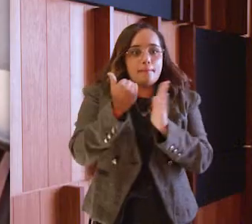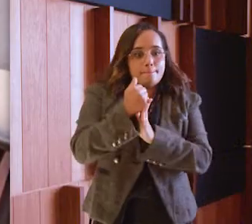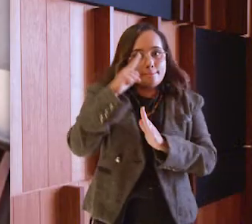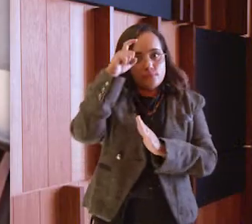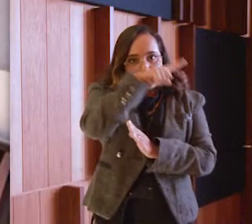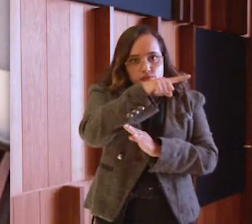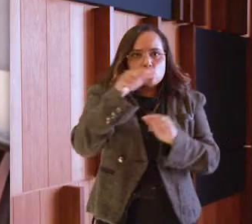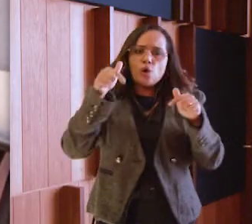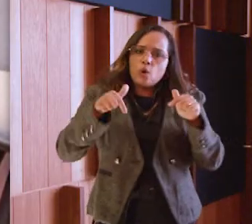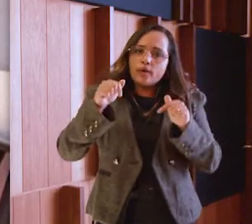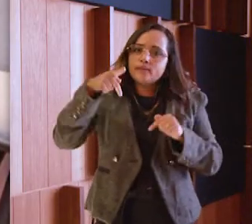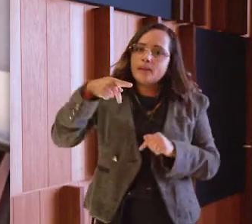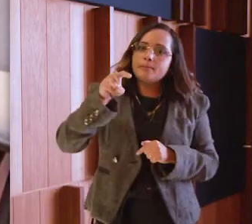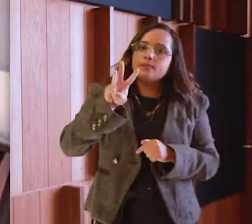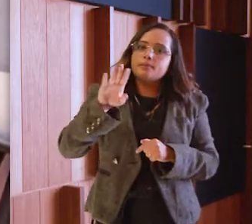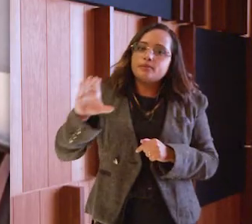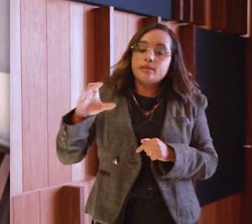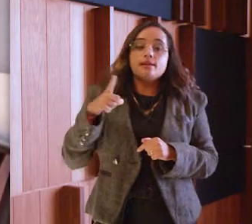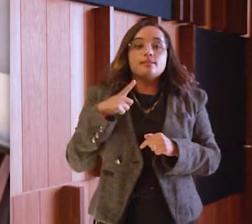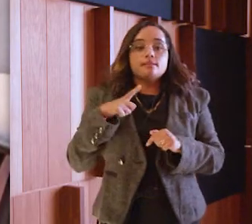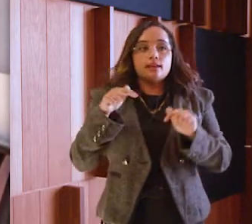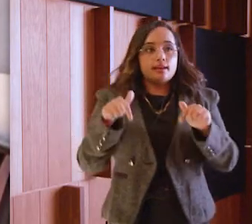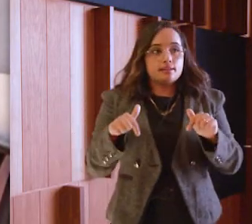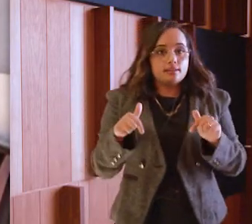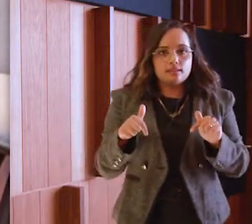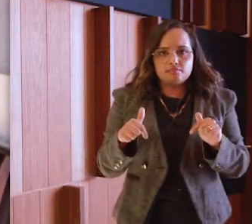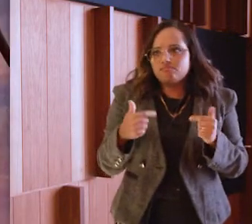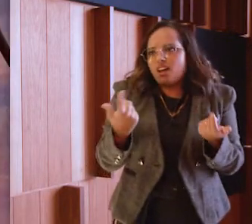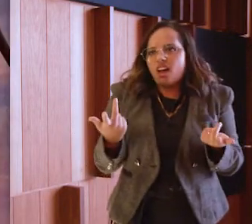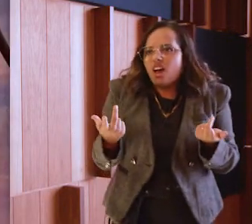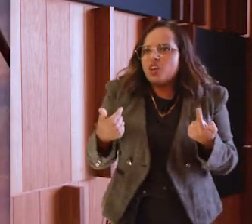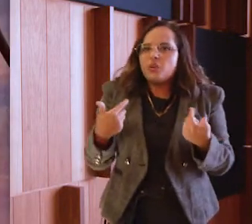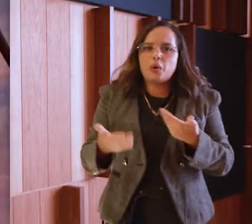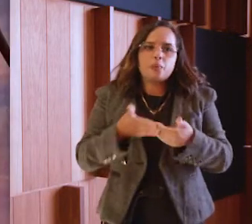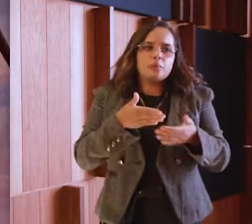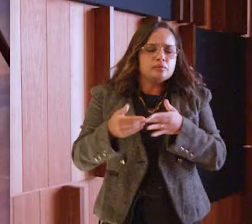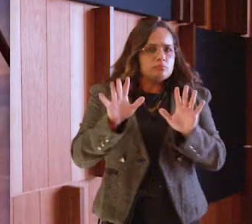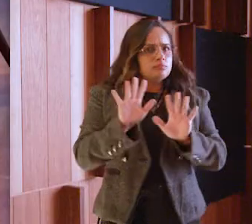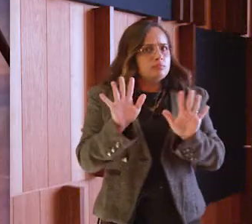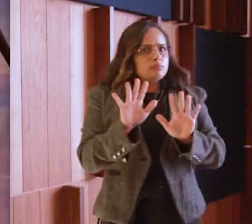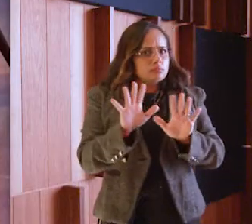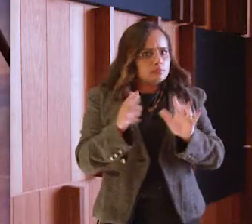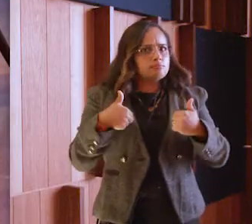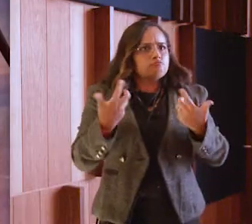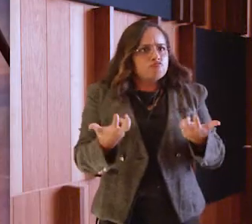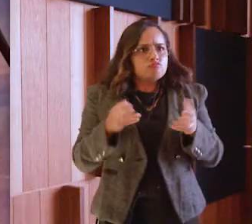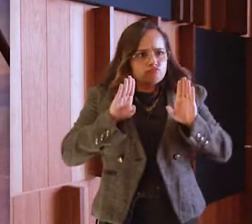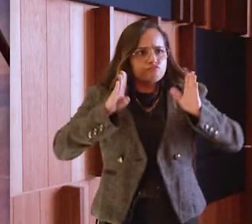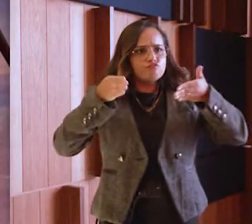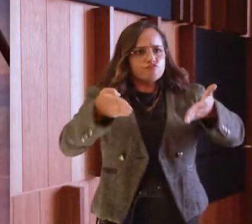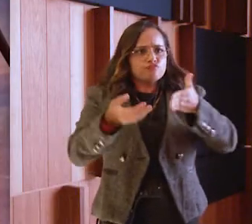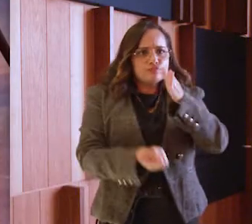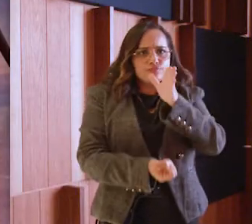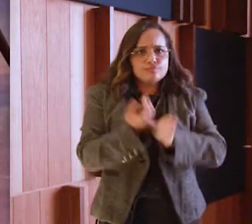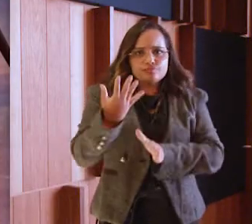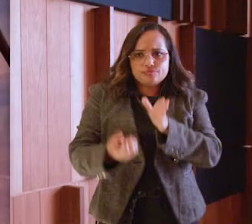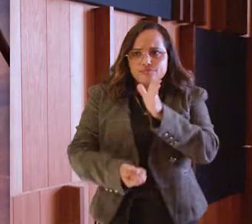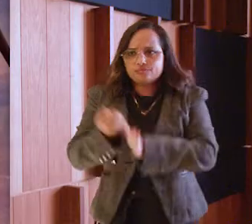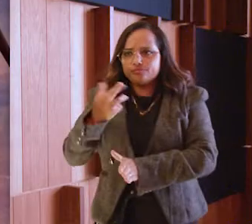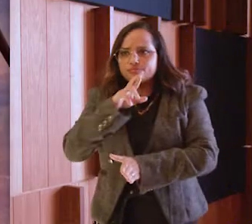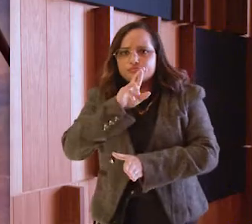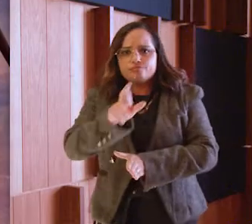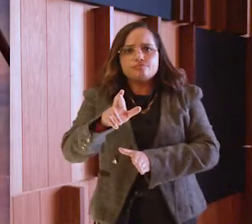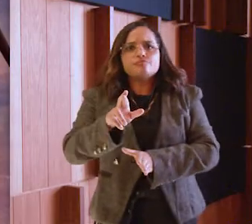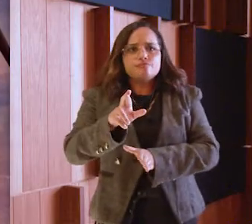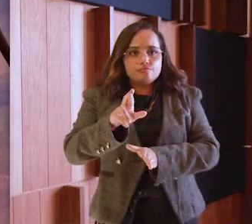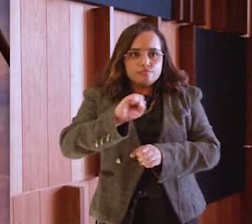to chance. We focus on being really deliberate about creating those sustainable outcomes. So we have proven methodologies